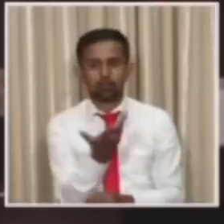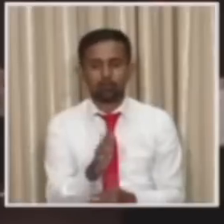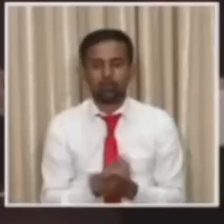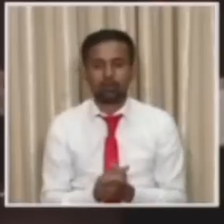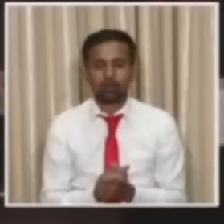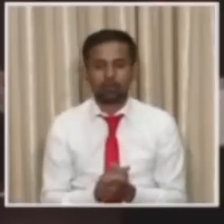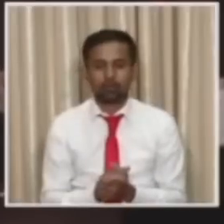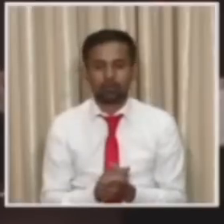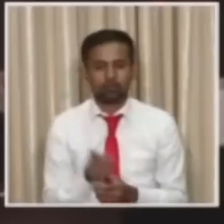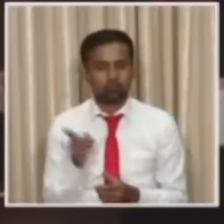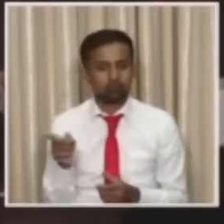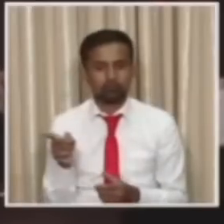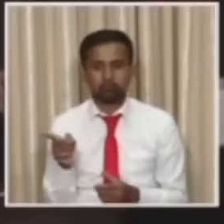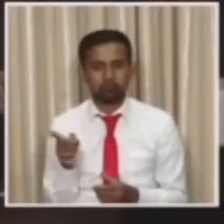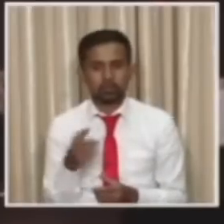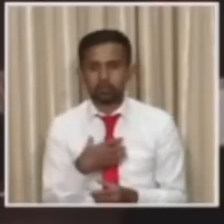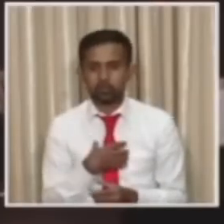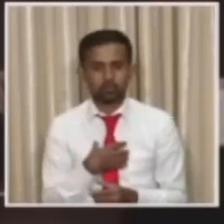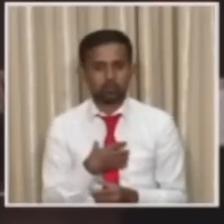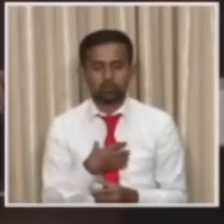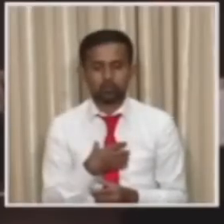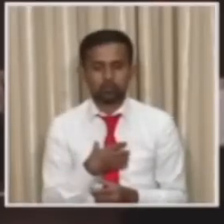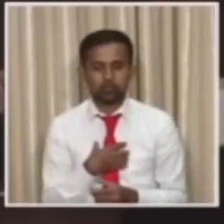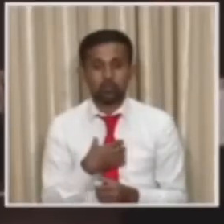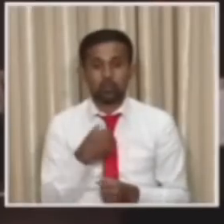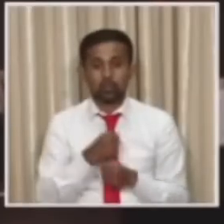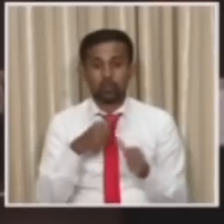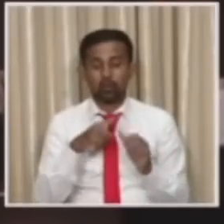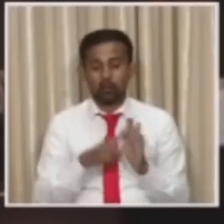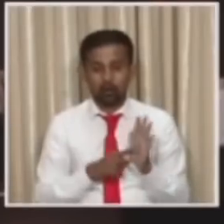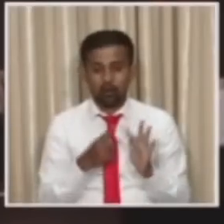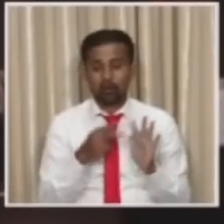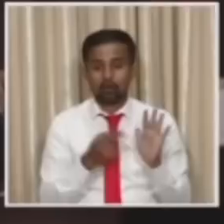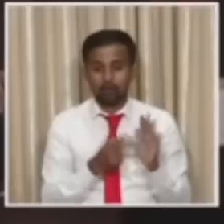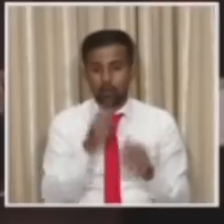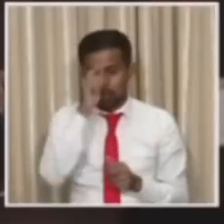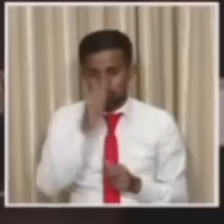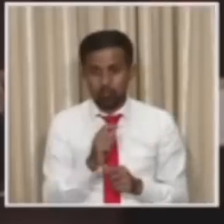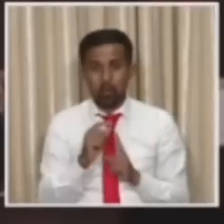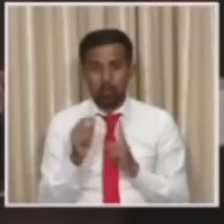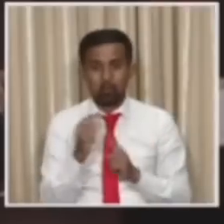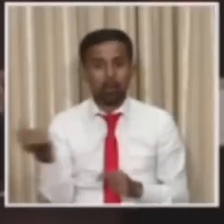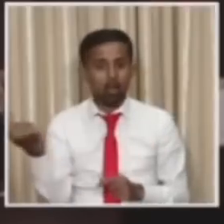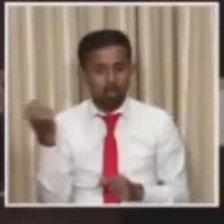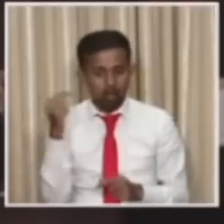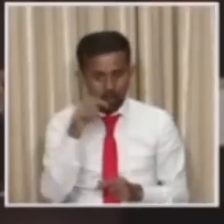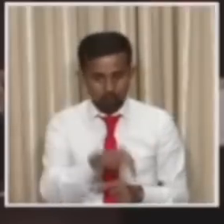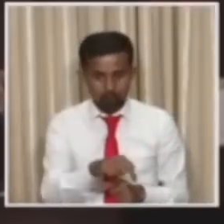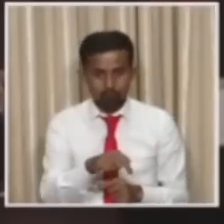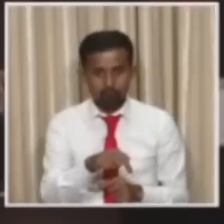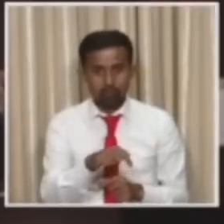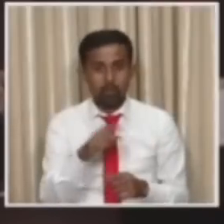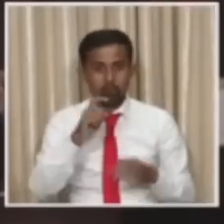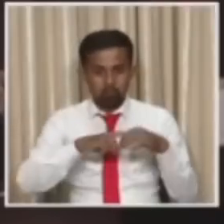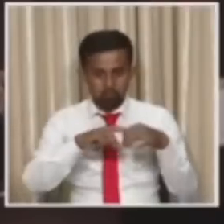Gajendra Kumar Ponnambalam was not even allowed to come to parliament to raise his privilege he never said I won't come to the police station he said first because the speaker